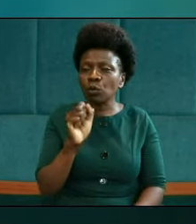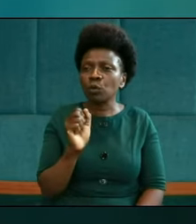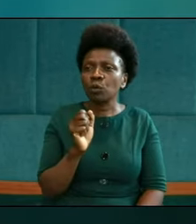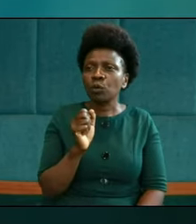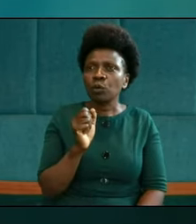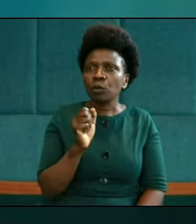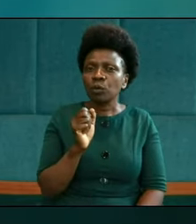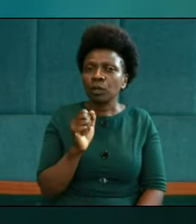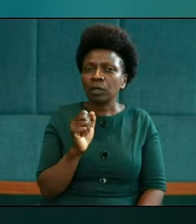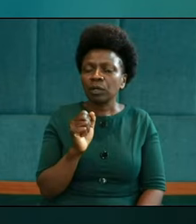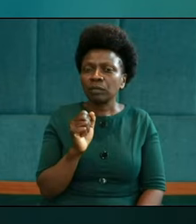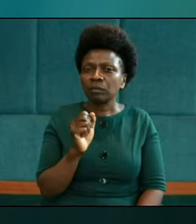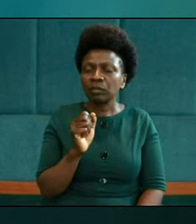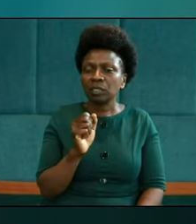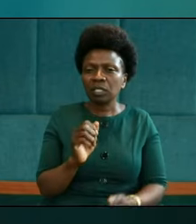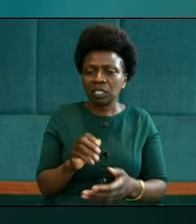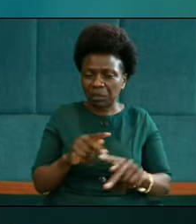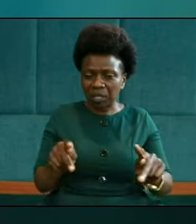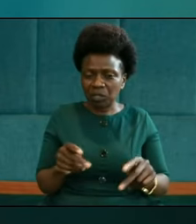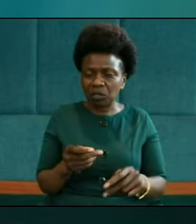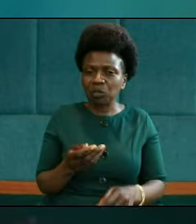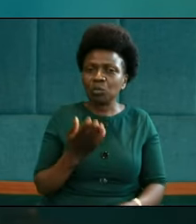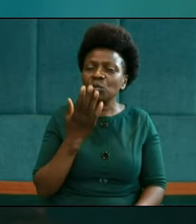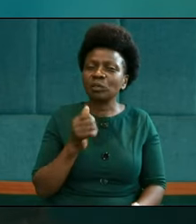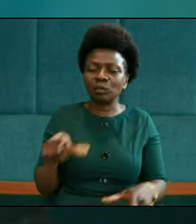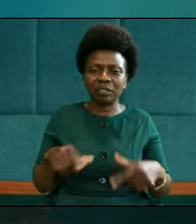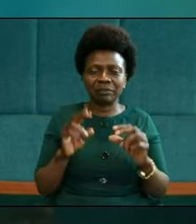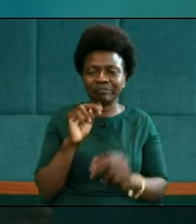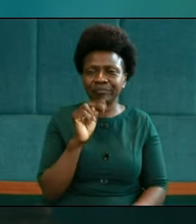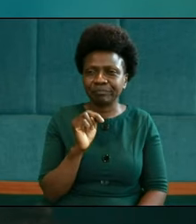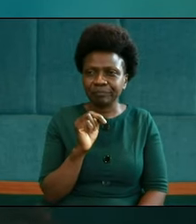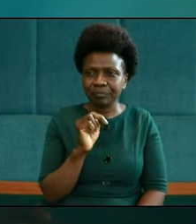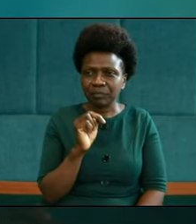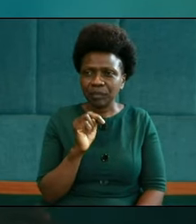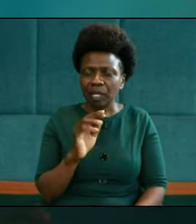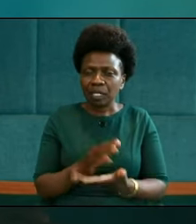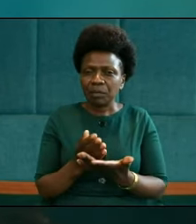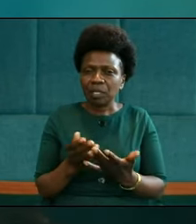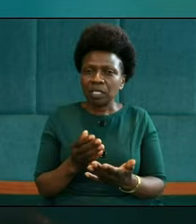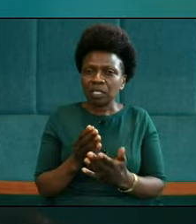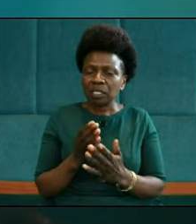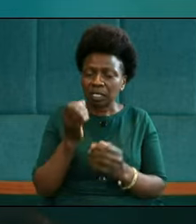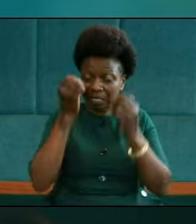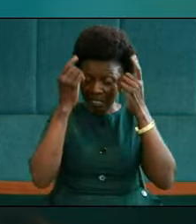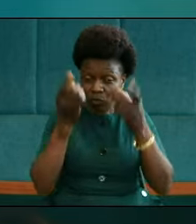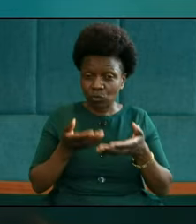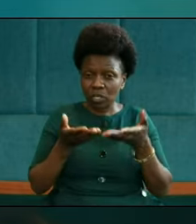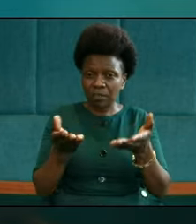is somewhere you can't admire. That was the only place he could have. Someone decided to give